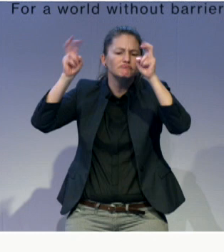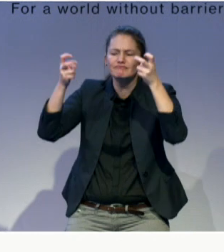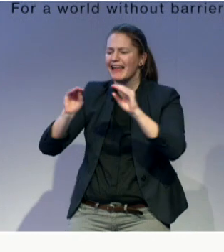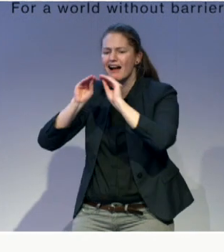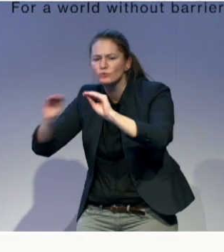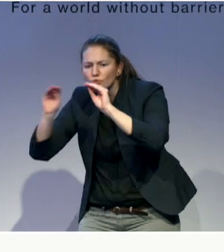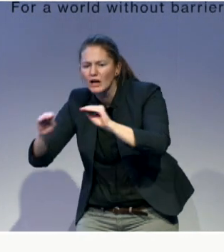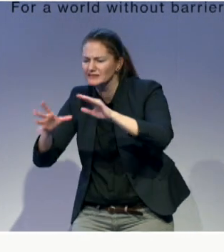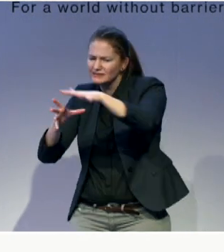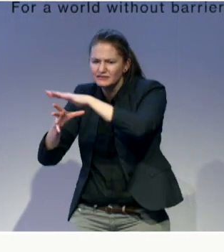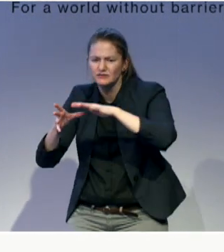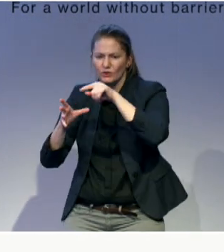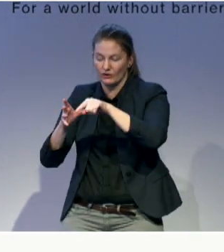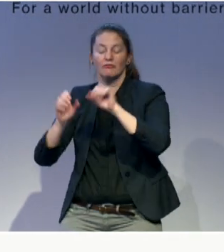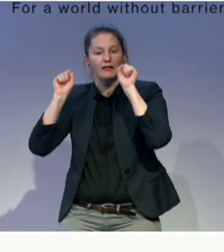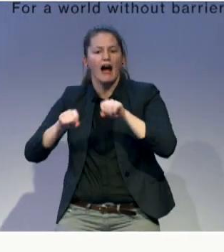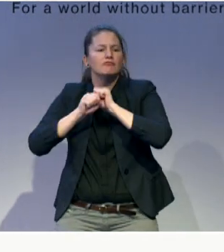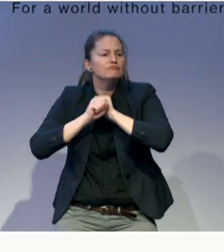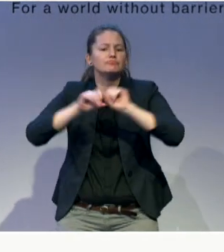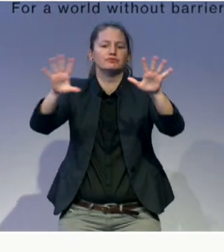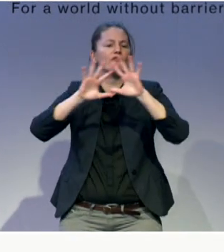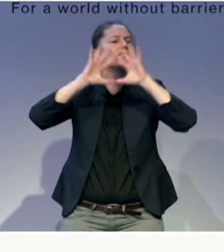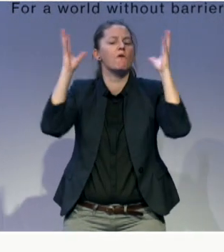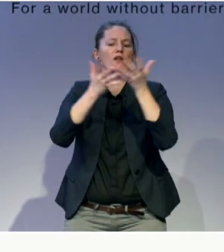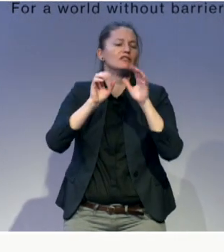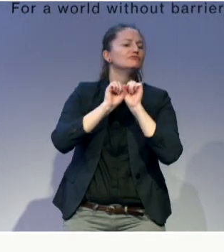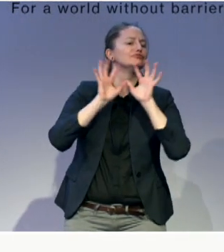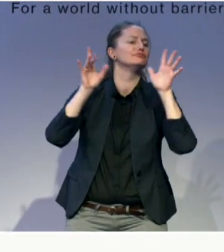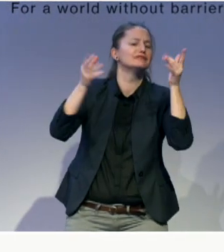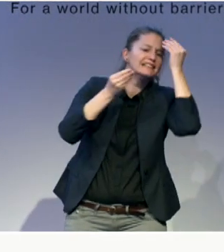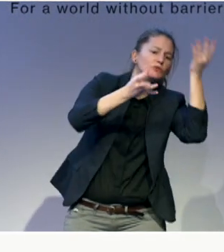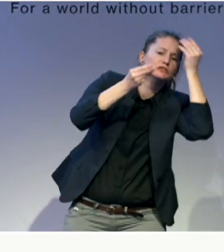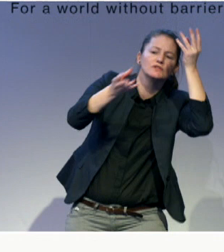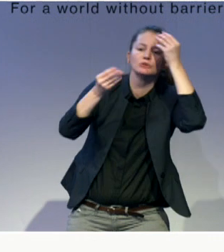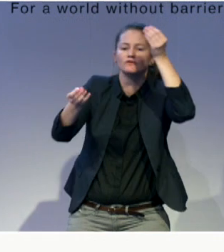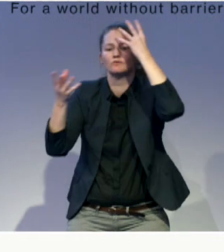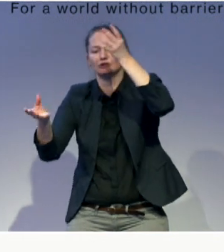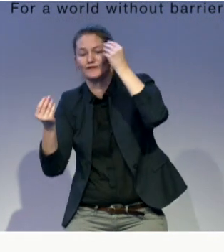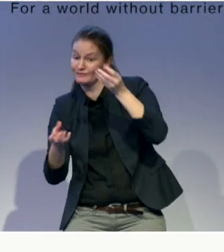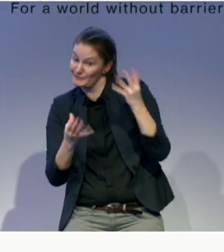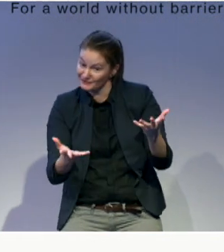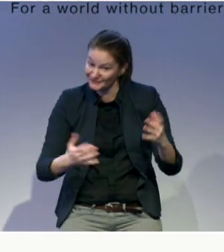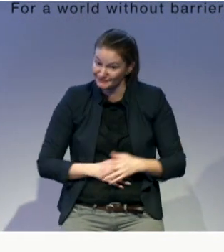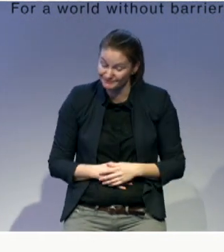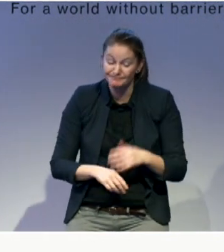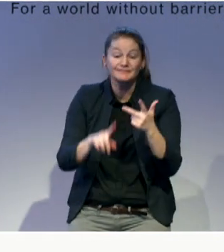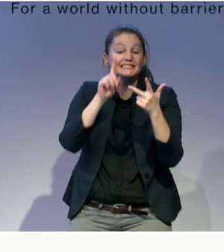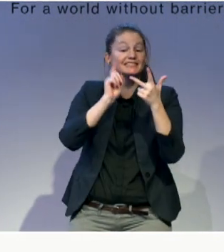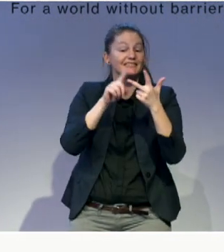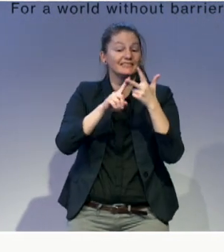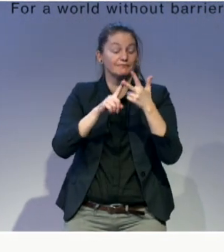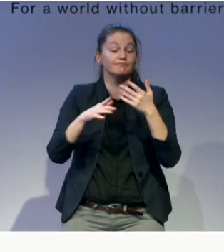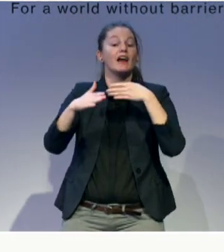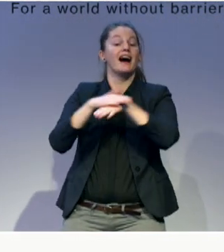is accessibility. We have initiated a partnership with the city of Graz,